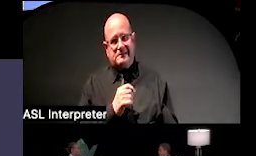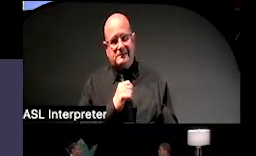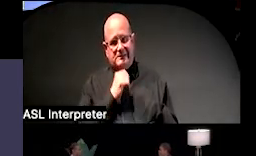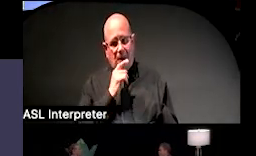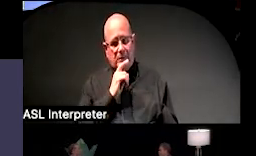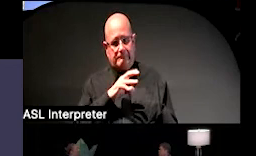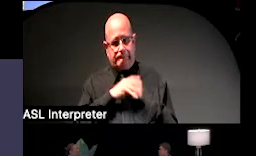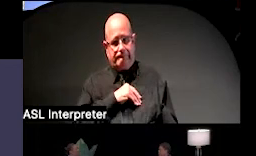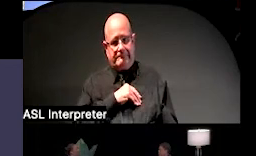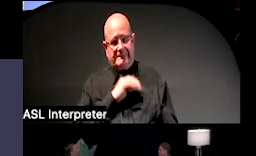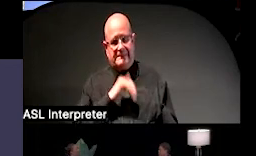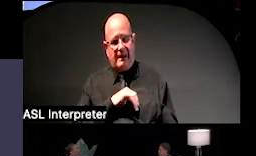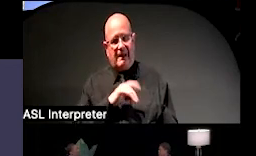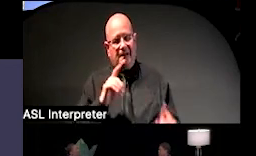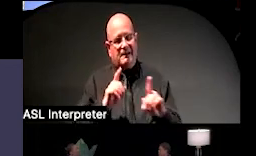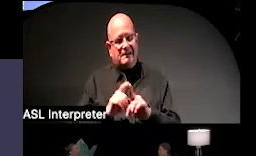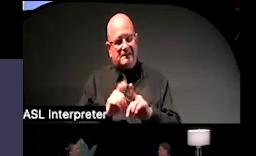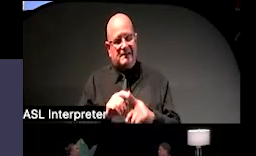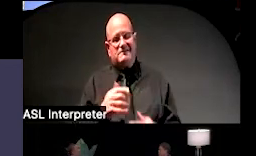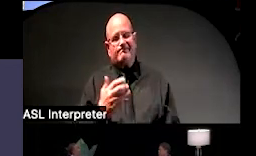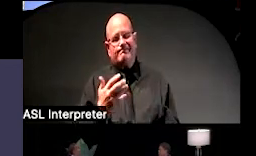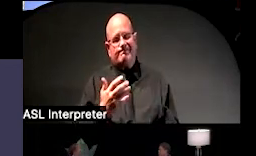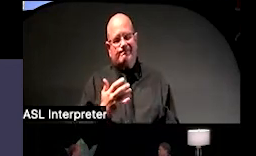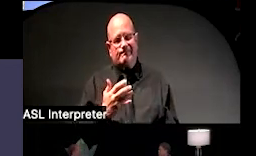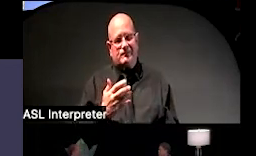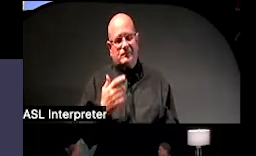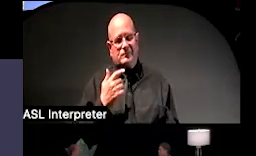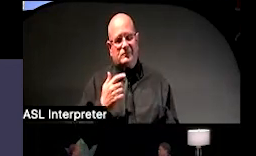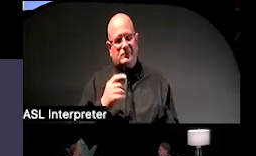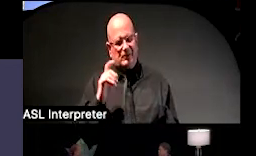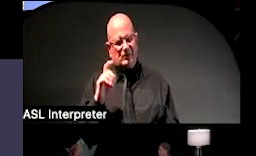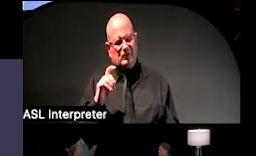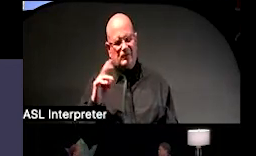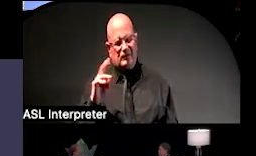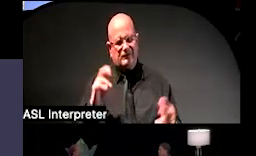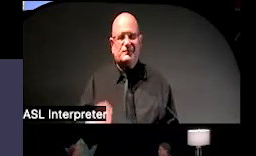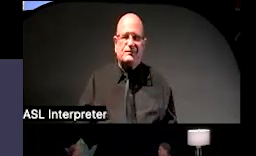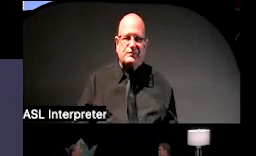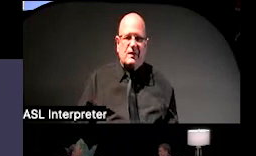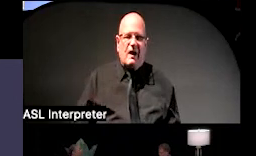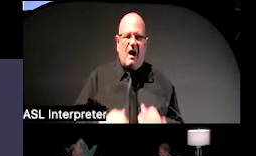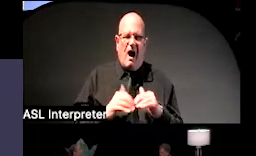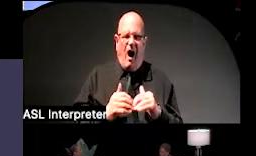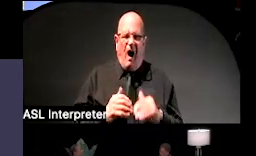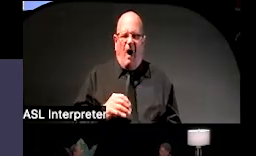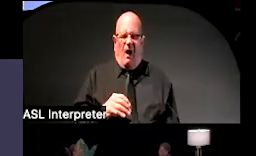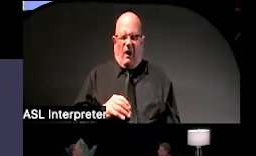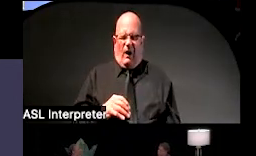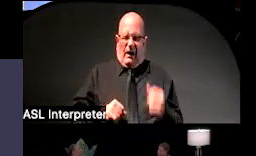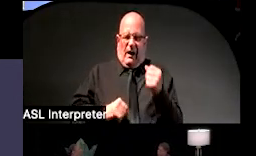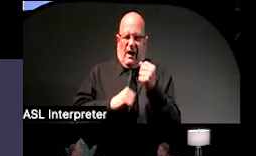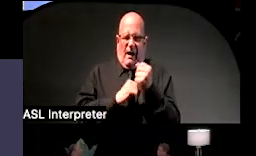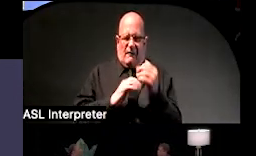embrace it the ways that we would like to see? So how, how does an advocate